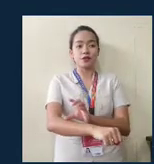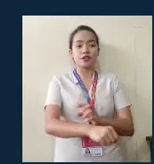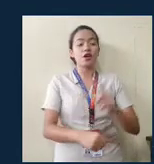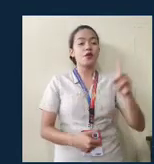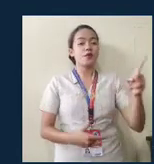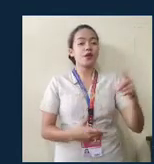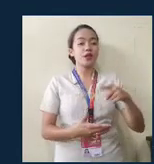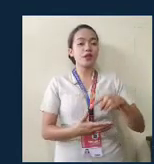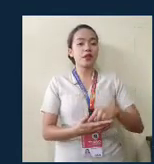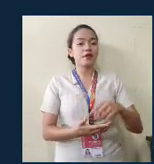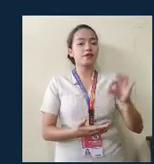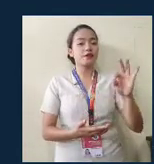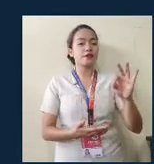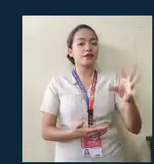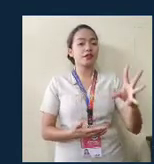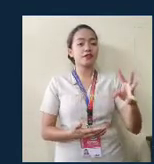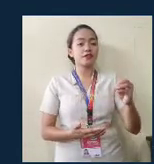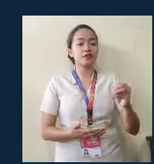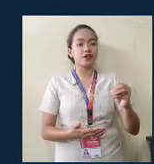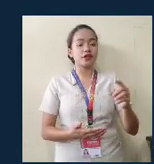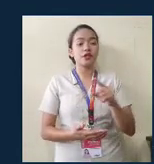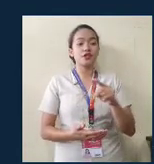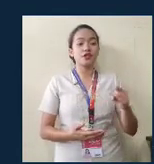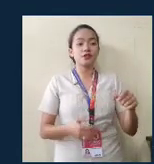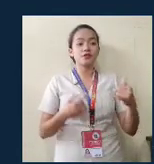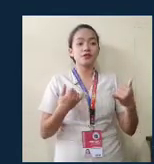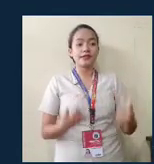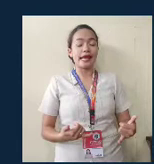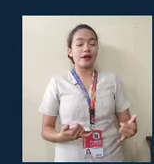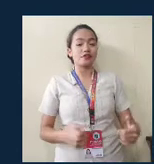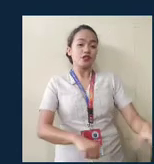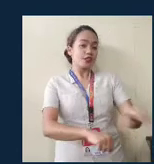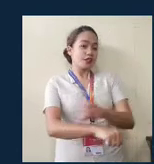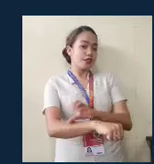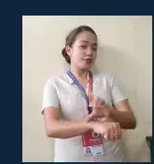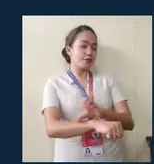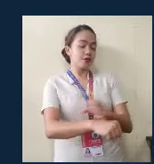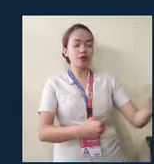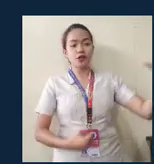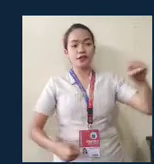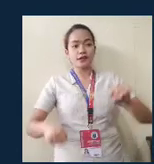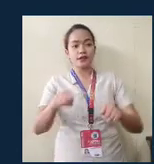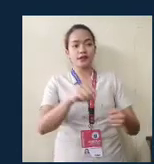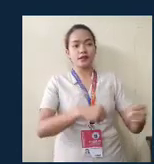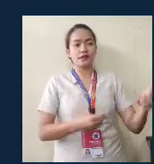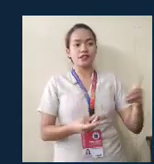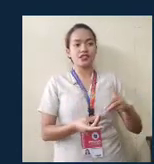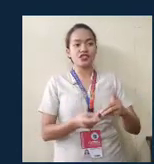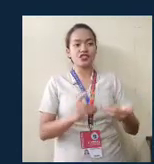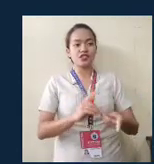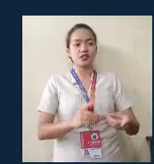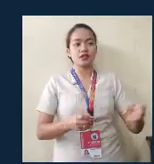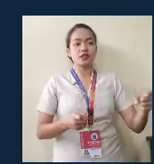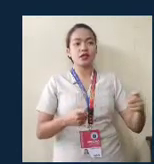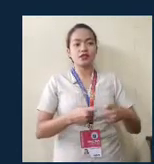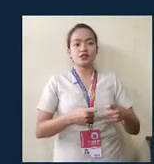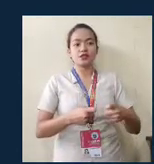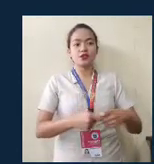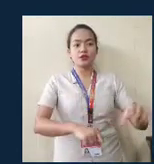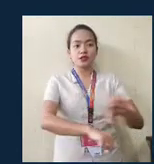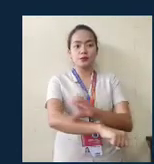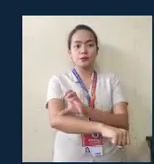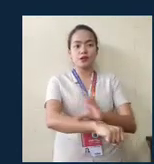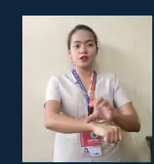dated 1940 to present. In computer science, a digital electronic